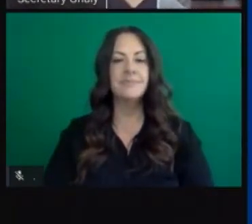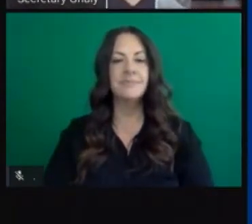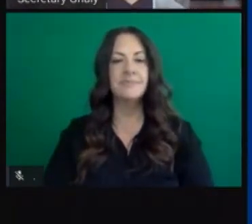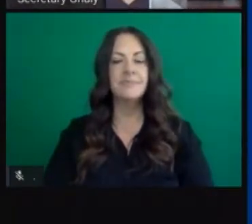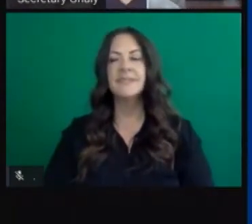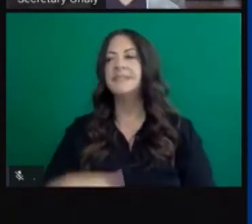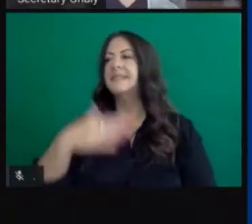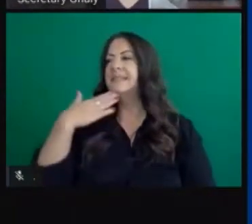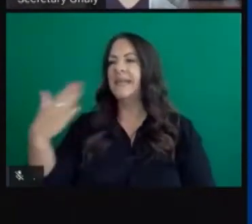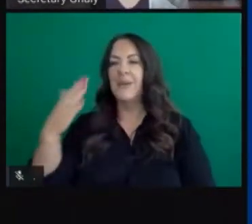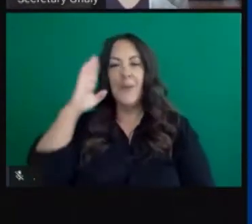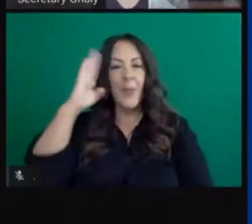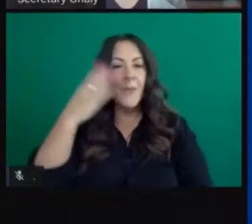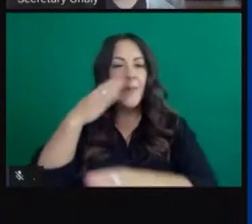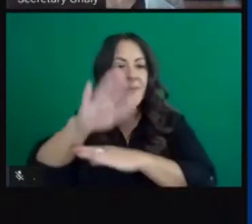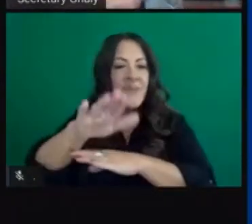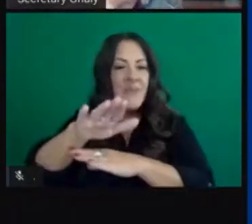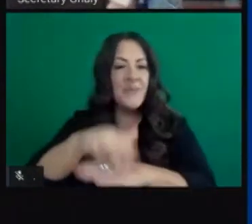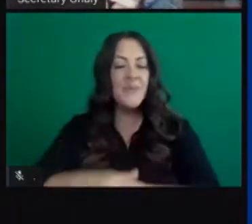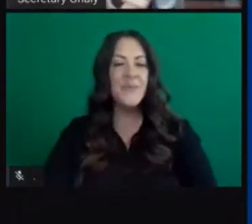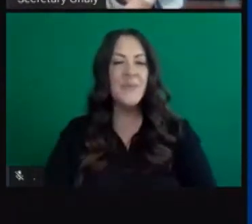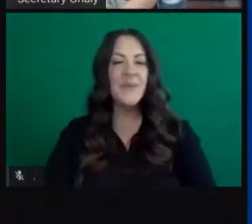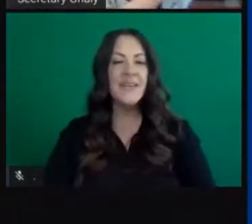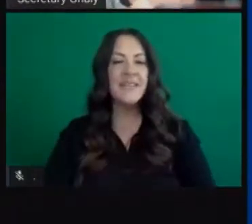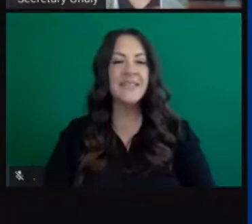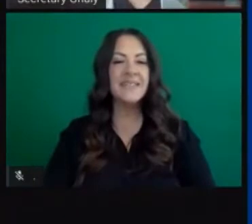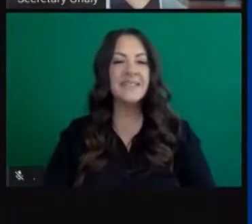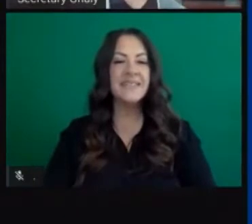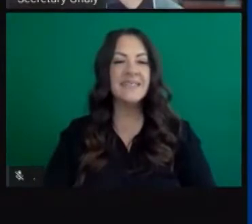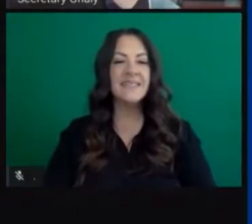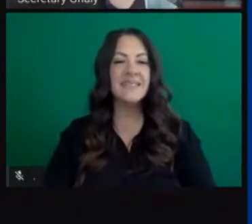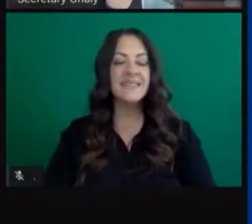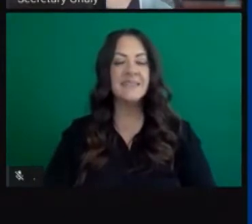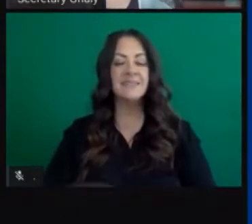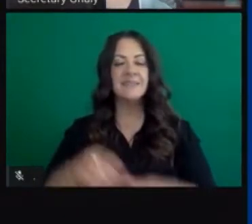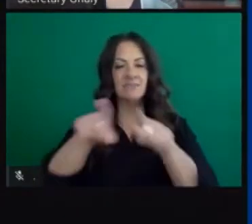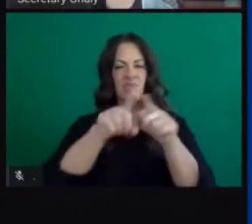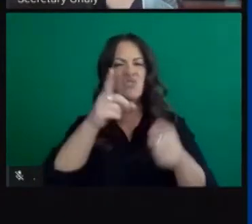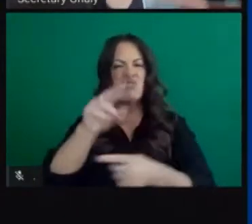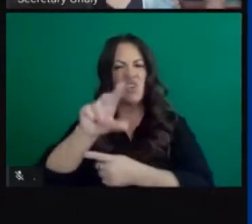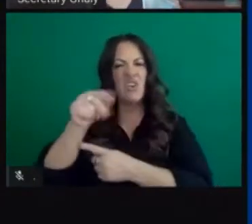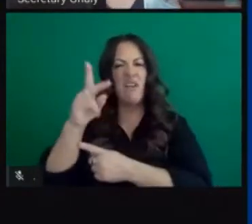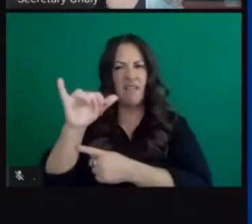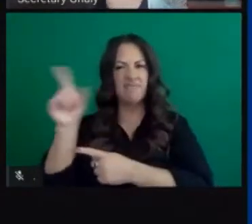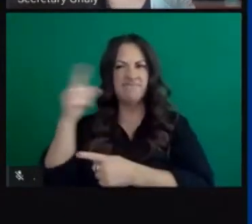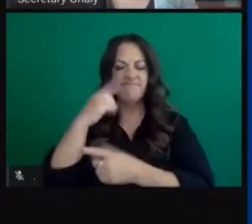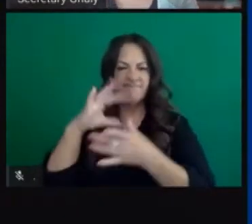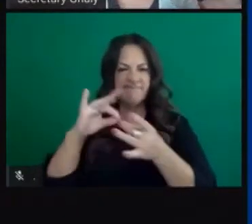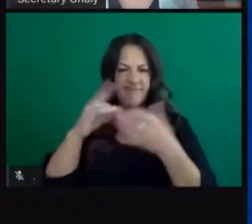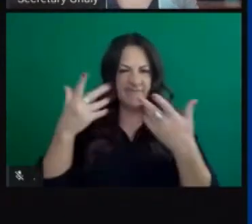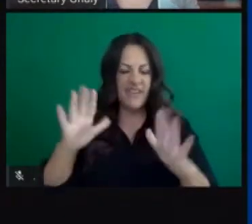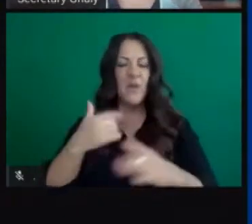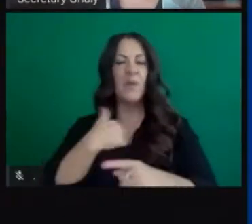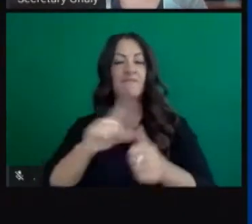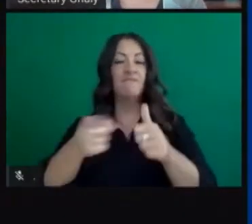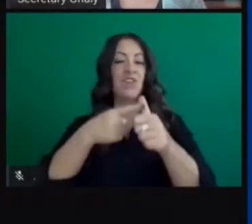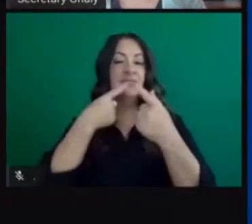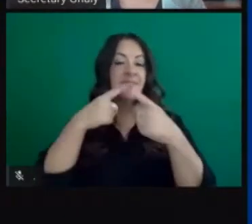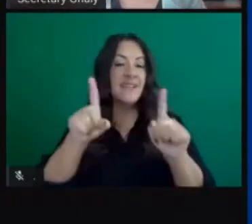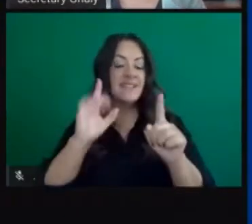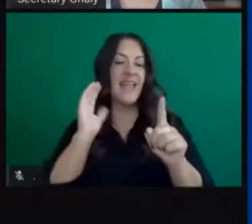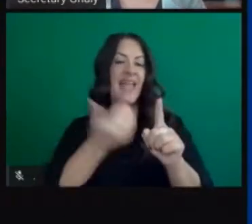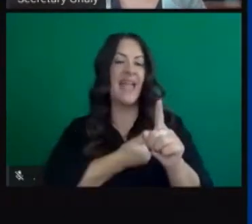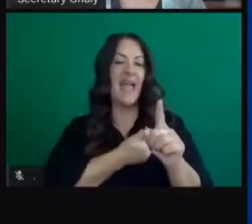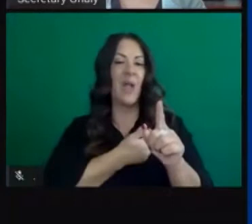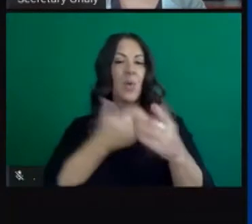Thank you very much. Good afternoon, everybody. As Secretary Ghaly mentioned, we had first announced when we first unveiled our